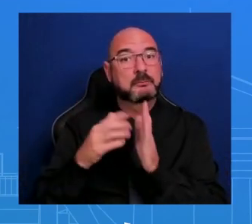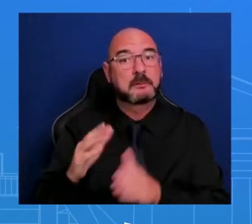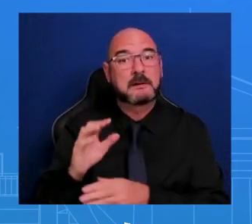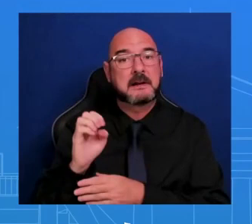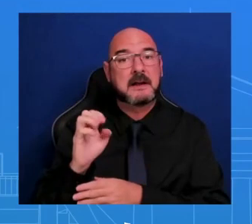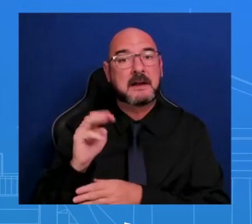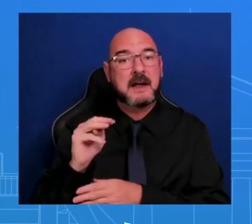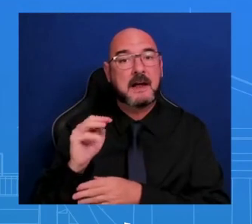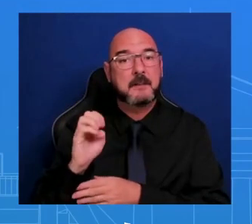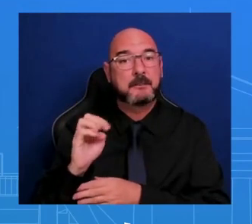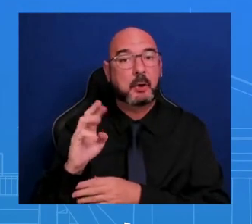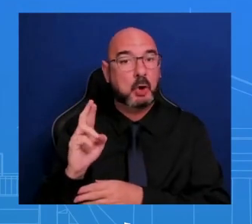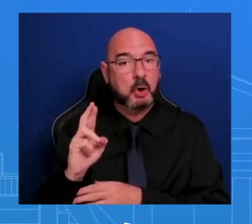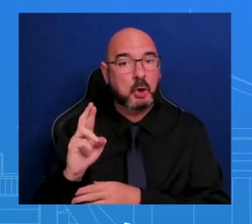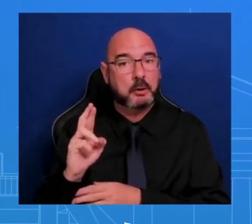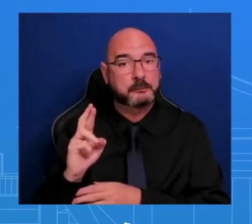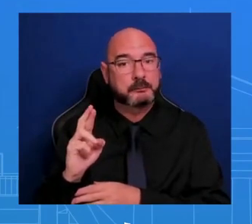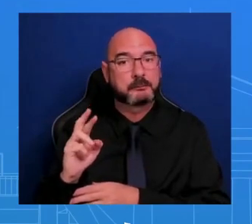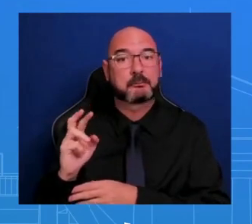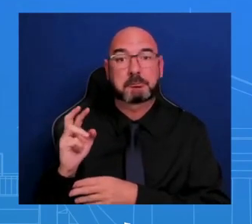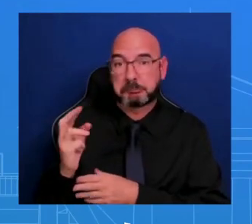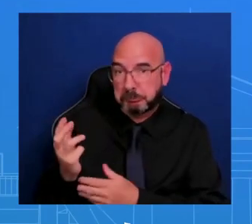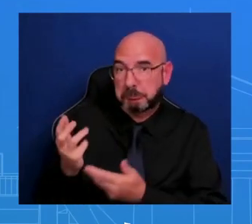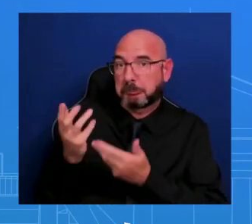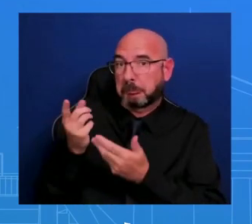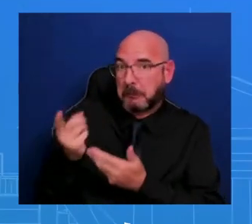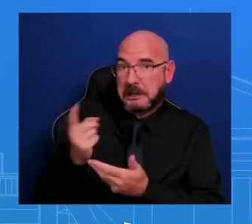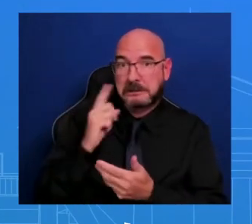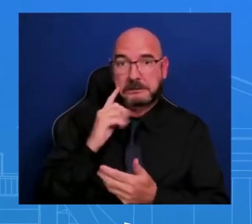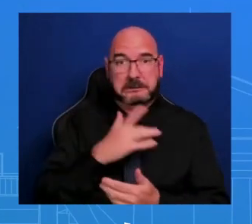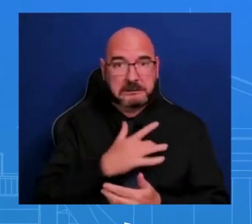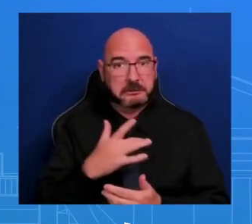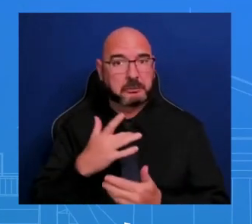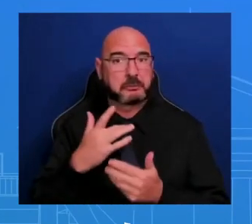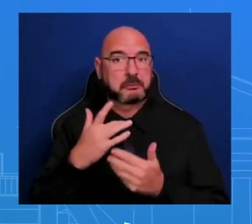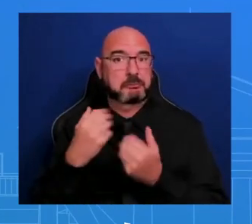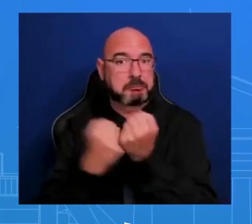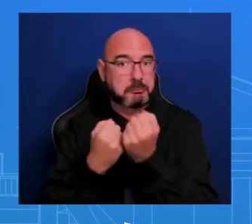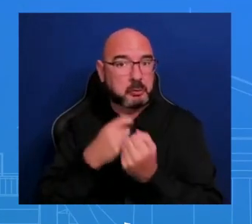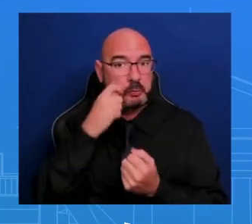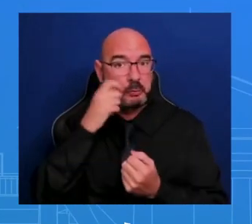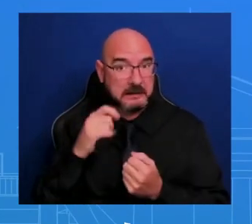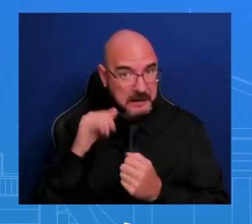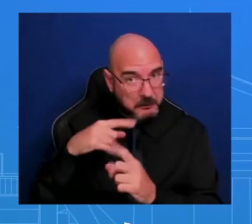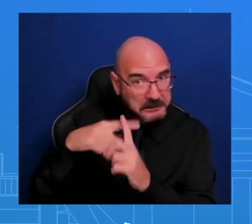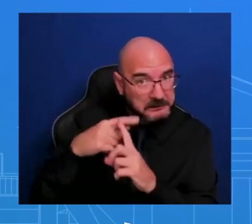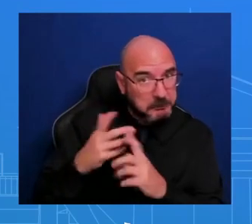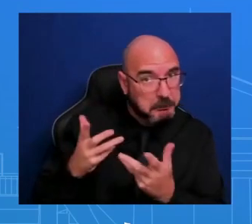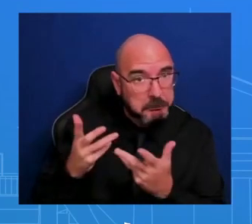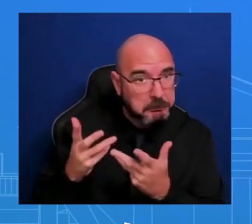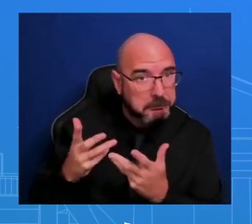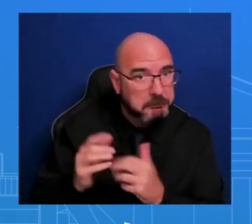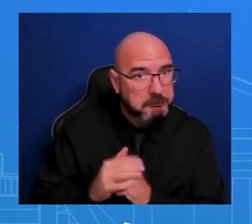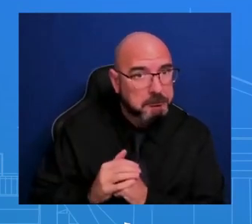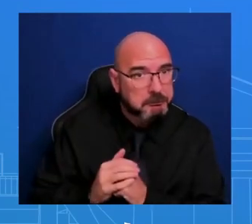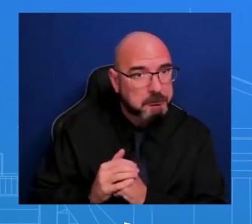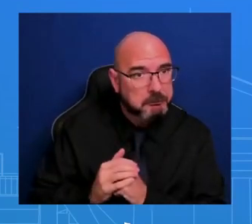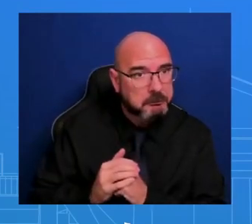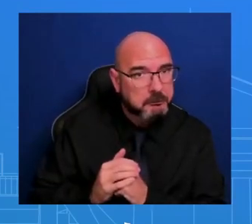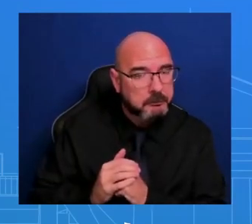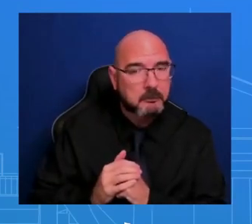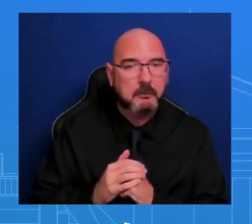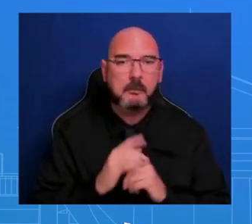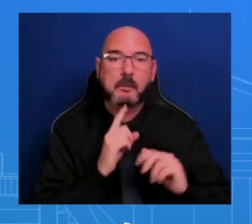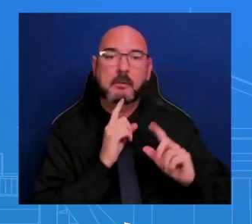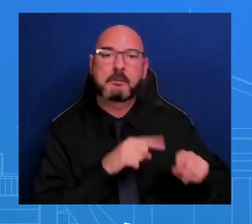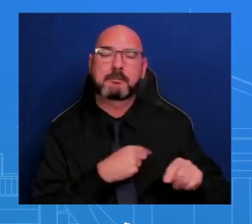aid across the board. Do you see that as a positive signal? I'm just not going to speak to their process. I'm sure there's more steps to go, right, before